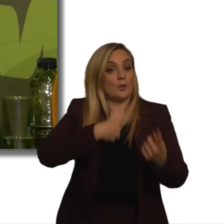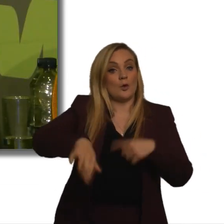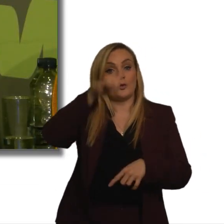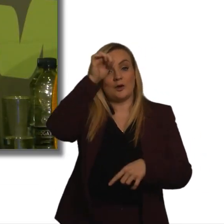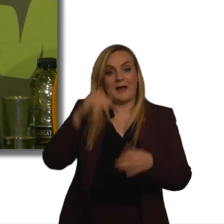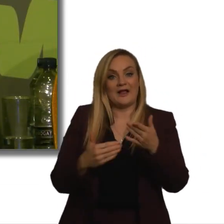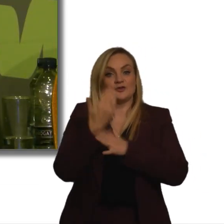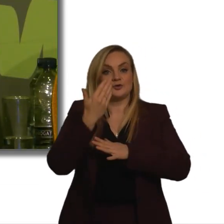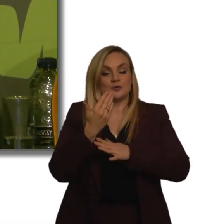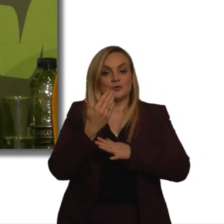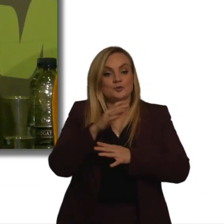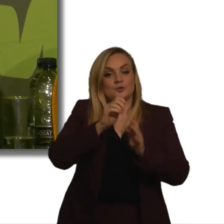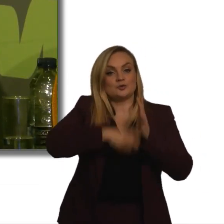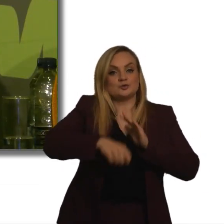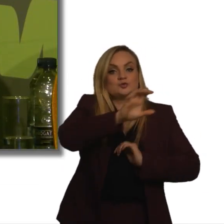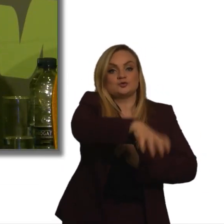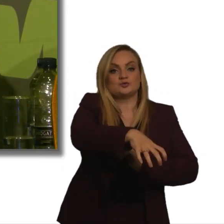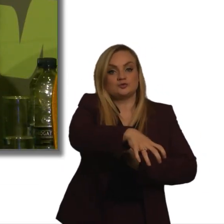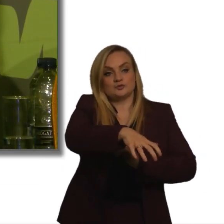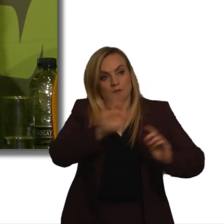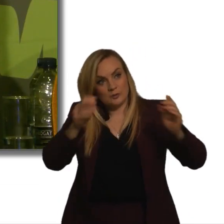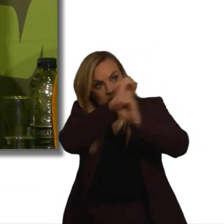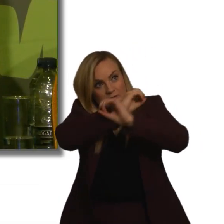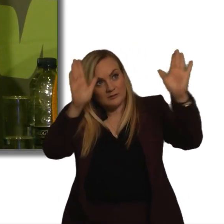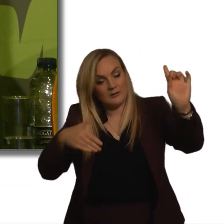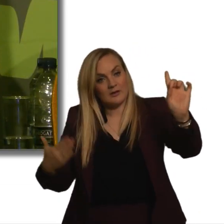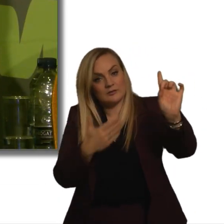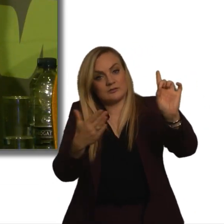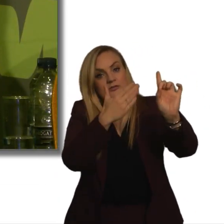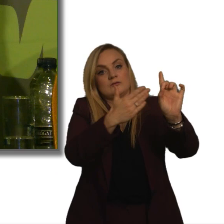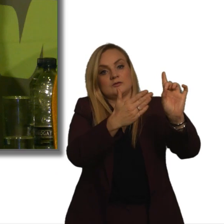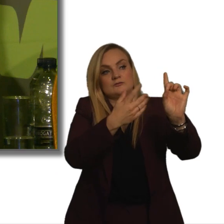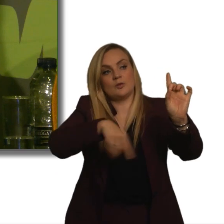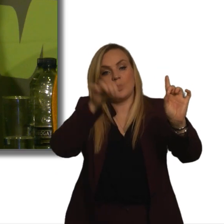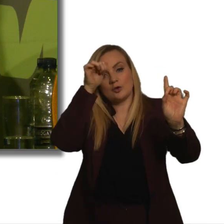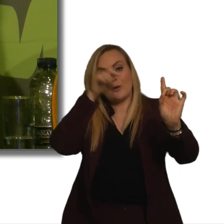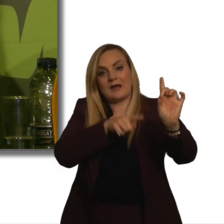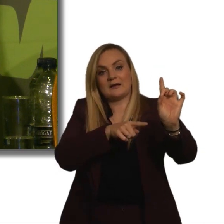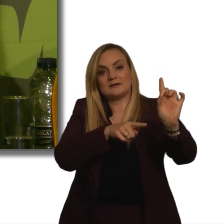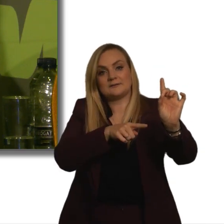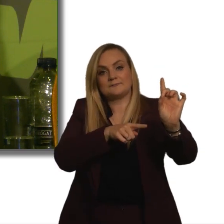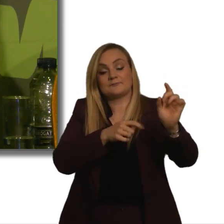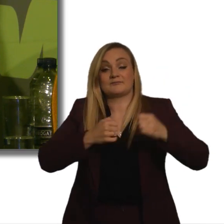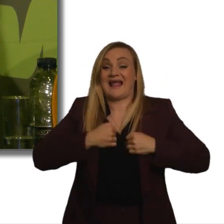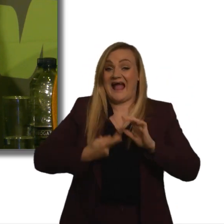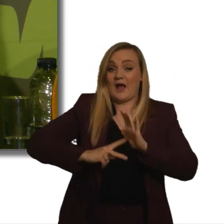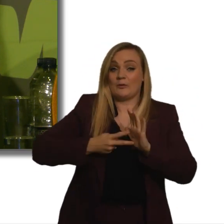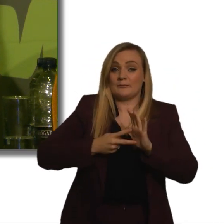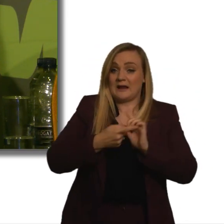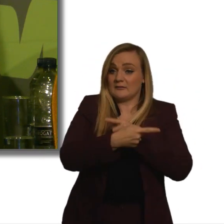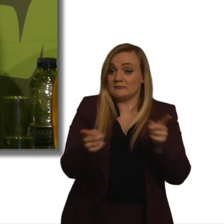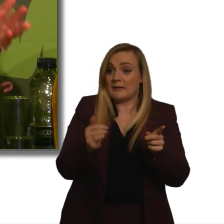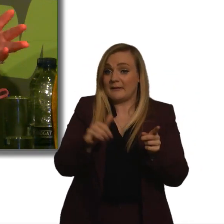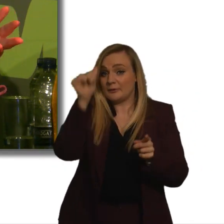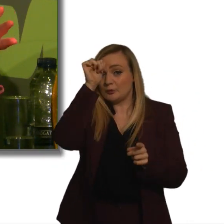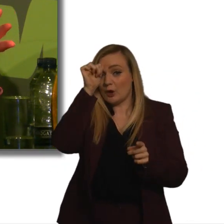store pipeline, certainly sitting here. So our plan, again, as many of you will know,